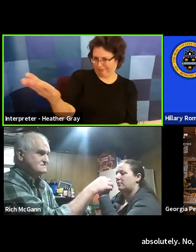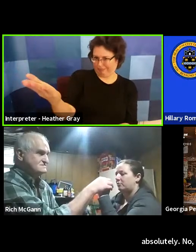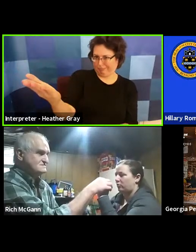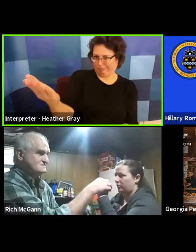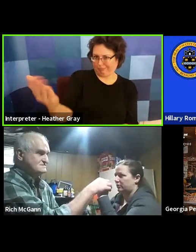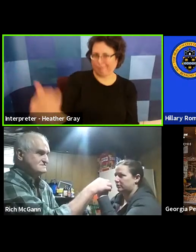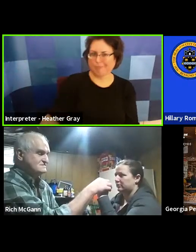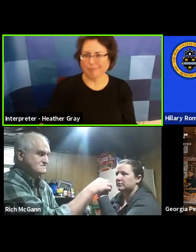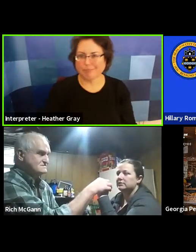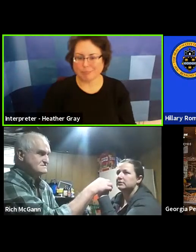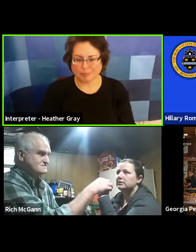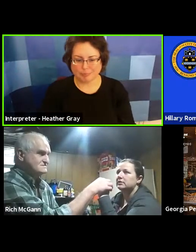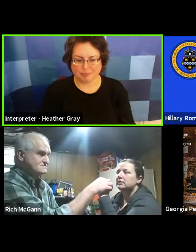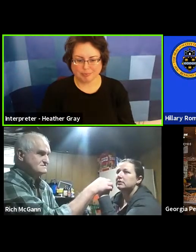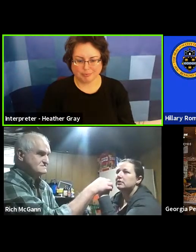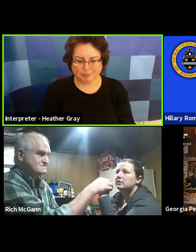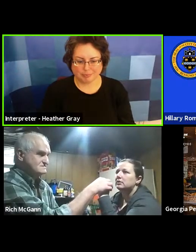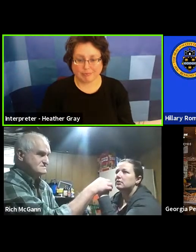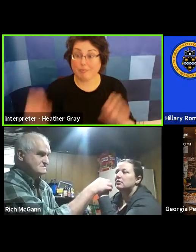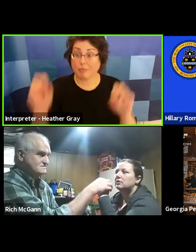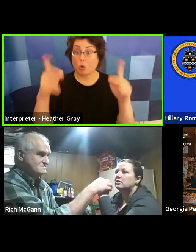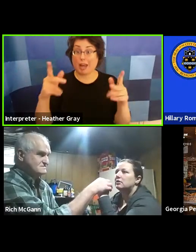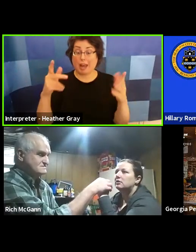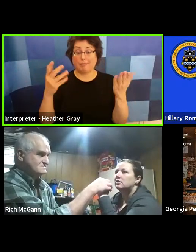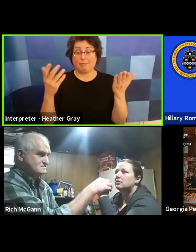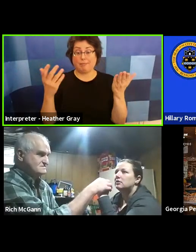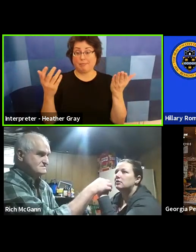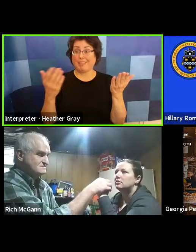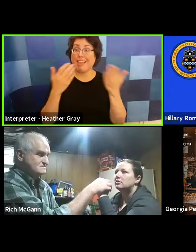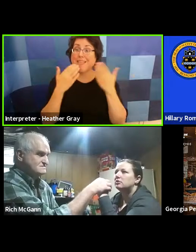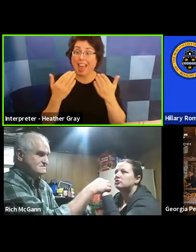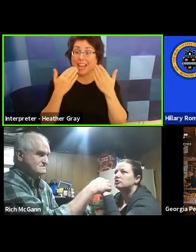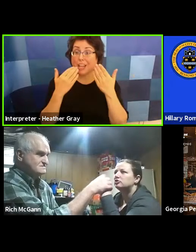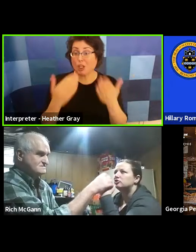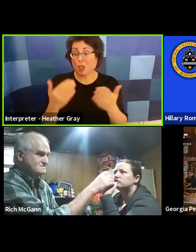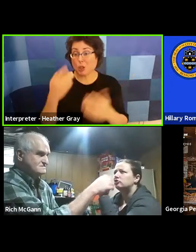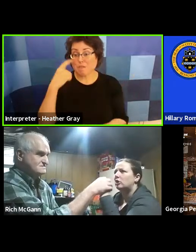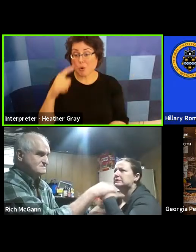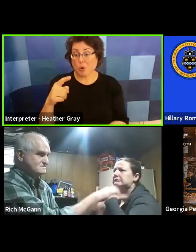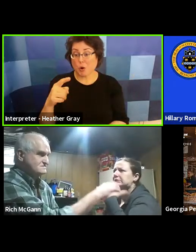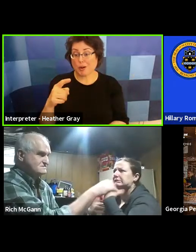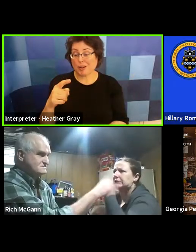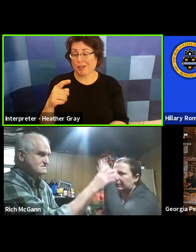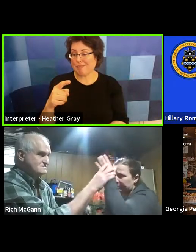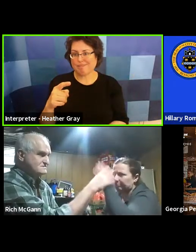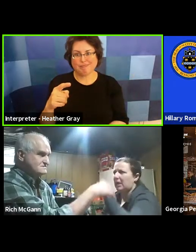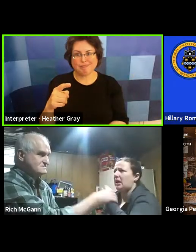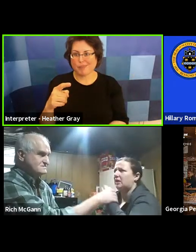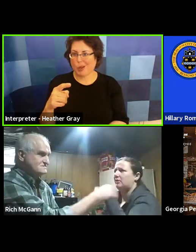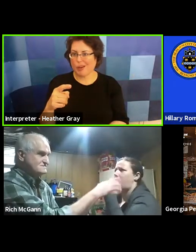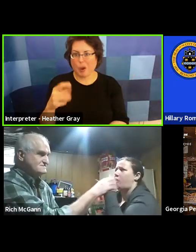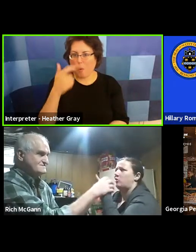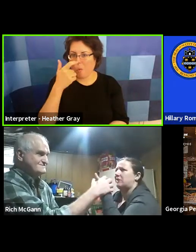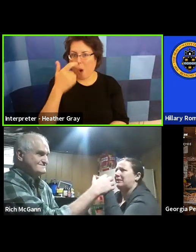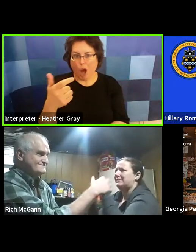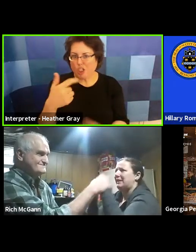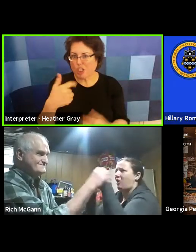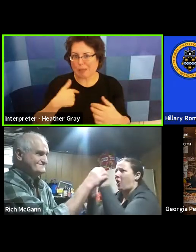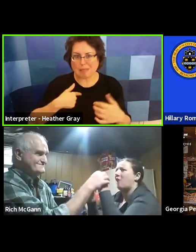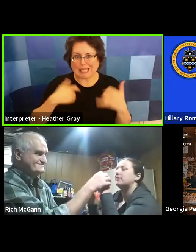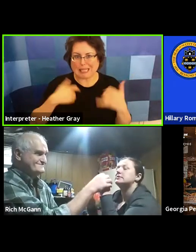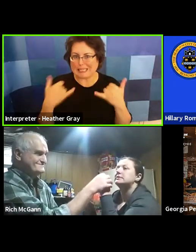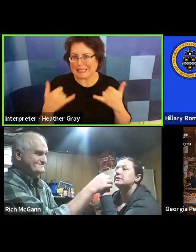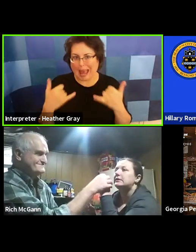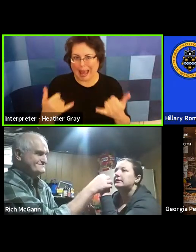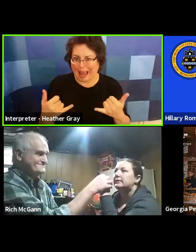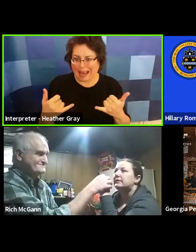All right. So I wanted to thank you guys for giving me your time today. We are looking